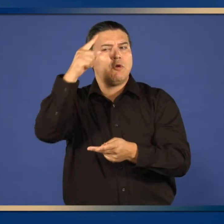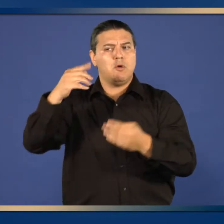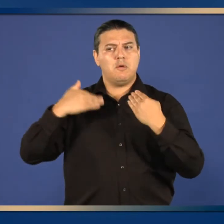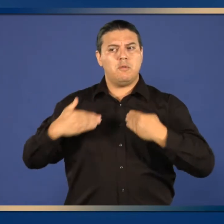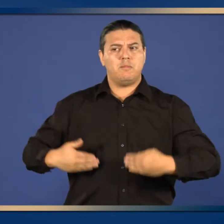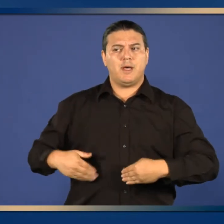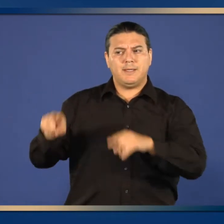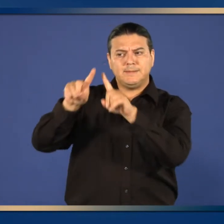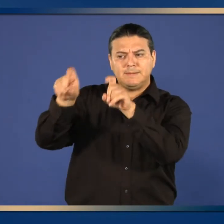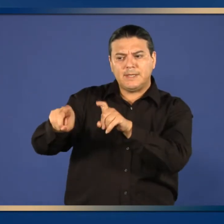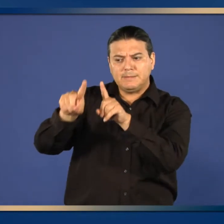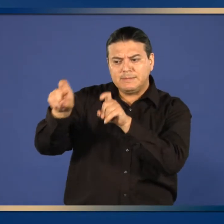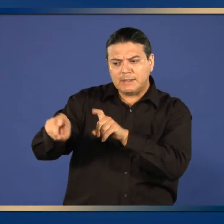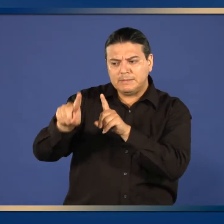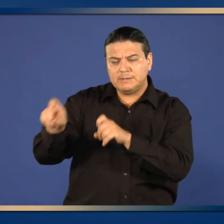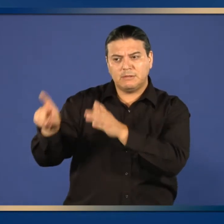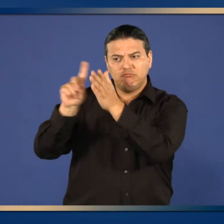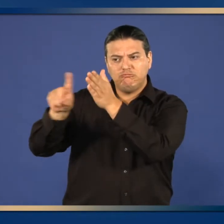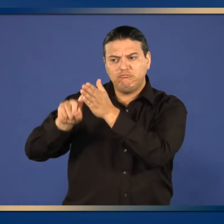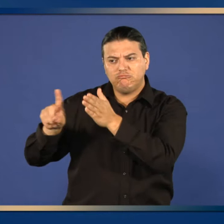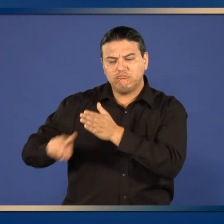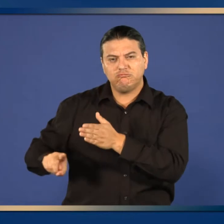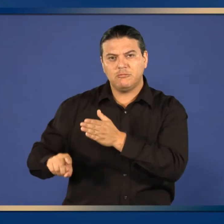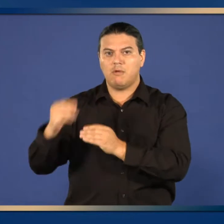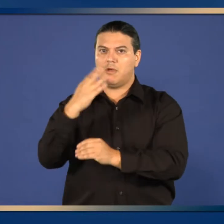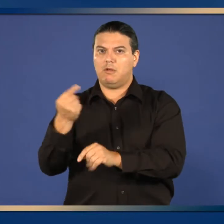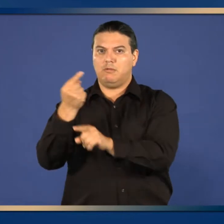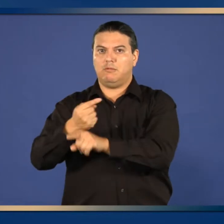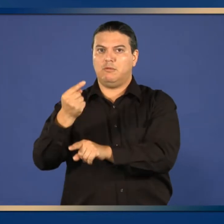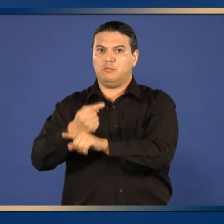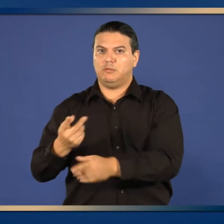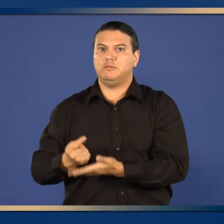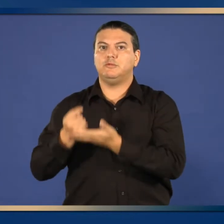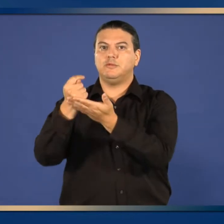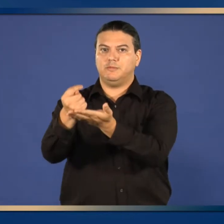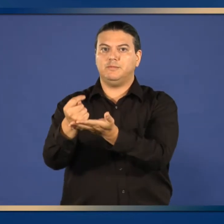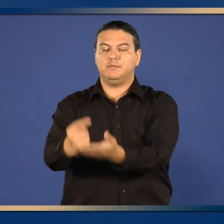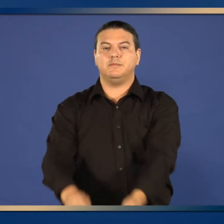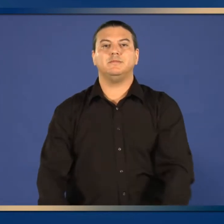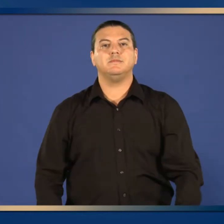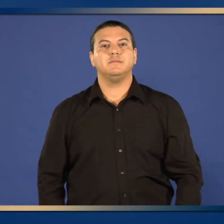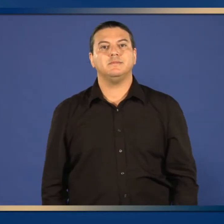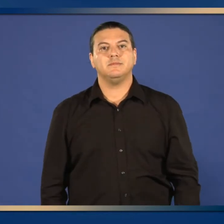treatment center for evaluation and the appropriate treatment.